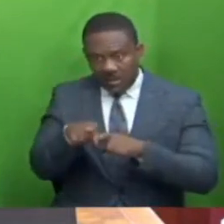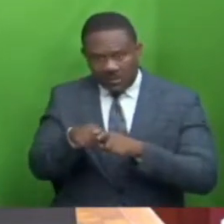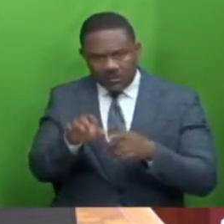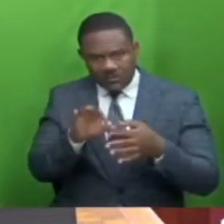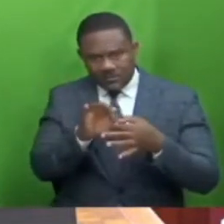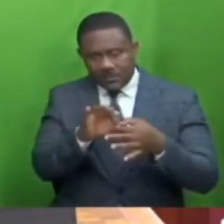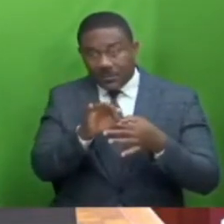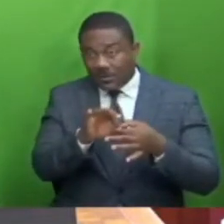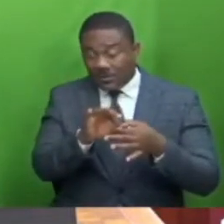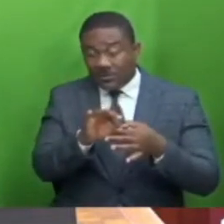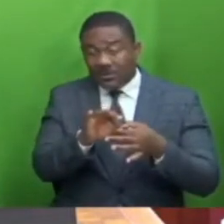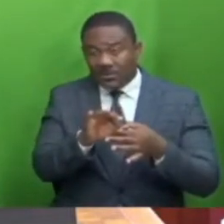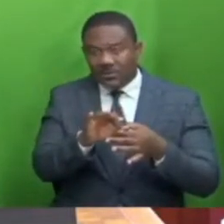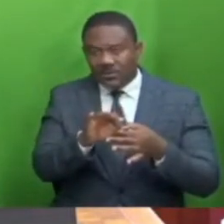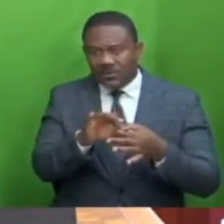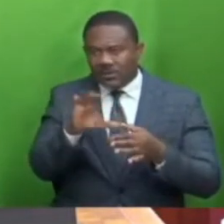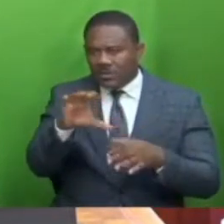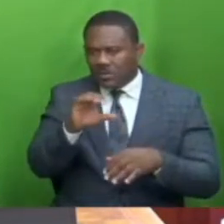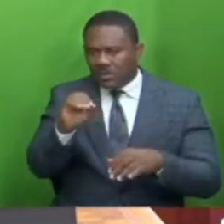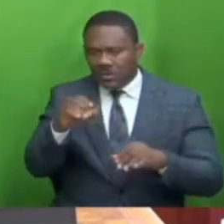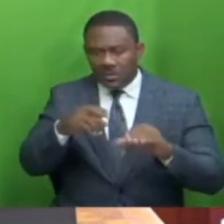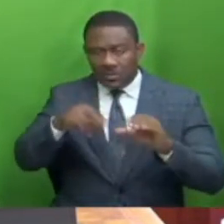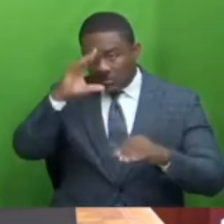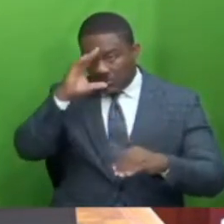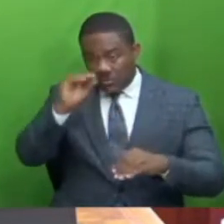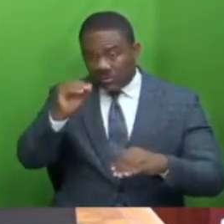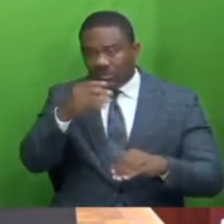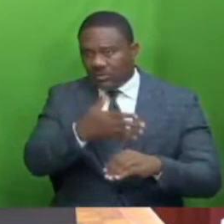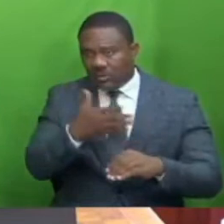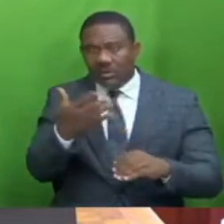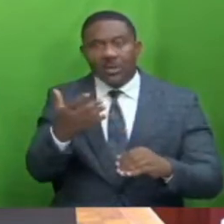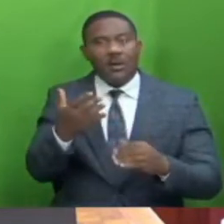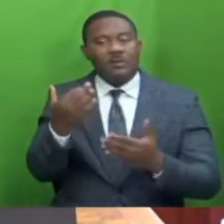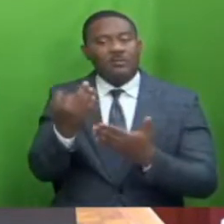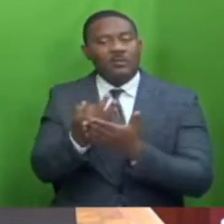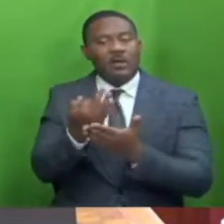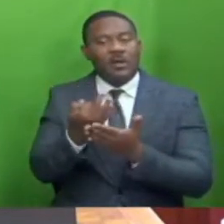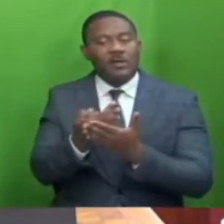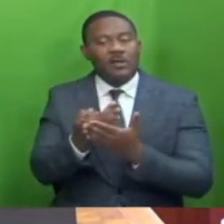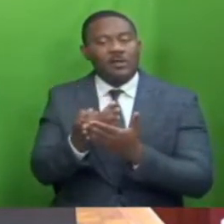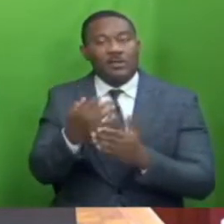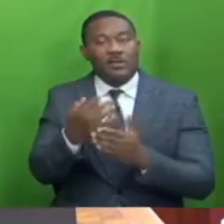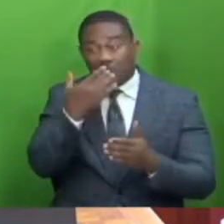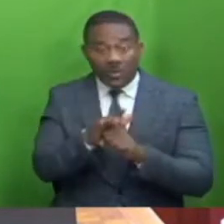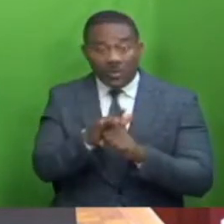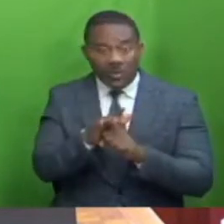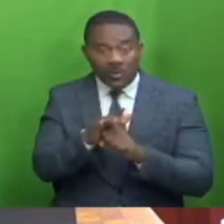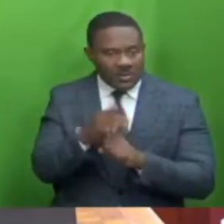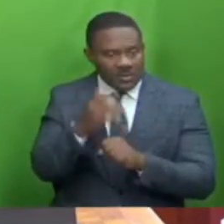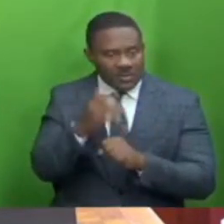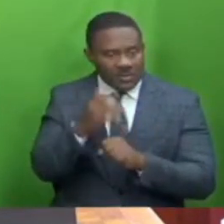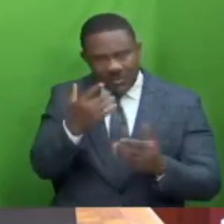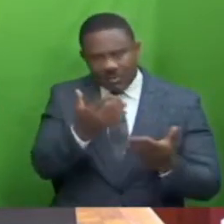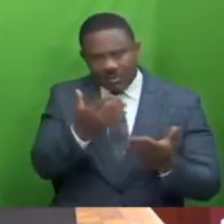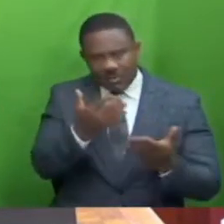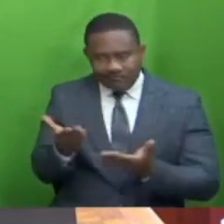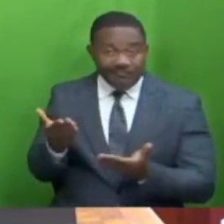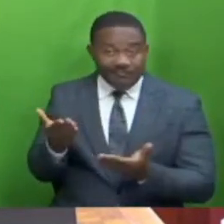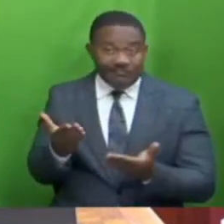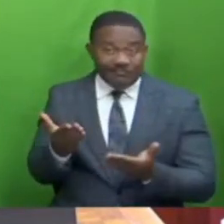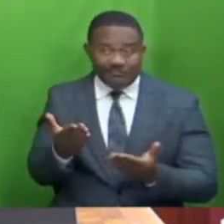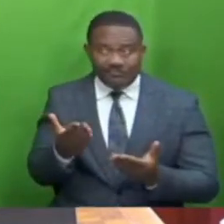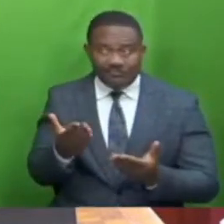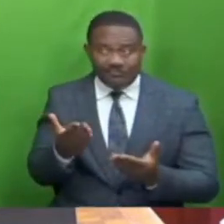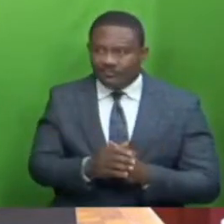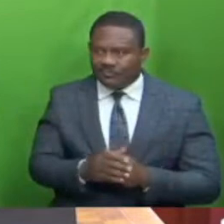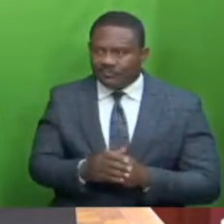Paris Club Official Creditor Committee. We secured financing assurances for the Official Credit Committee,